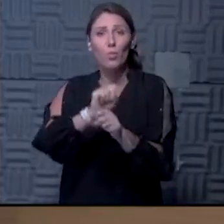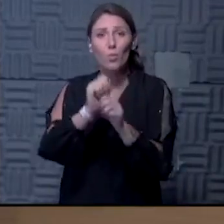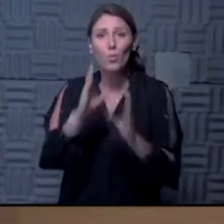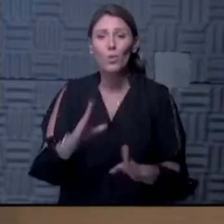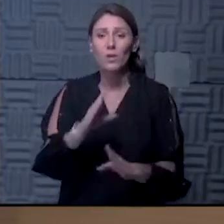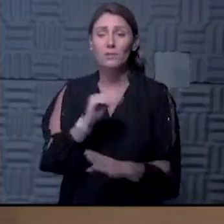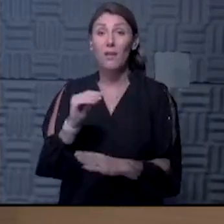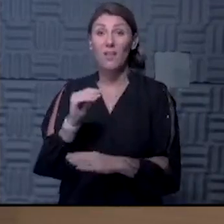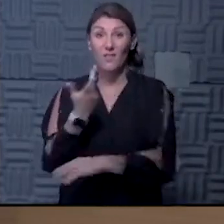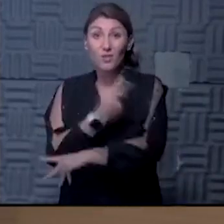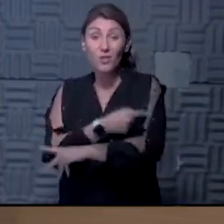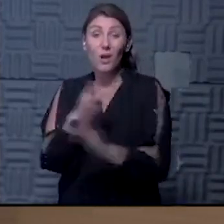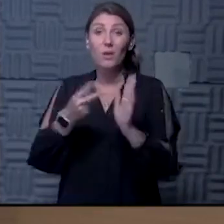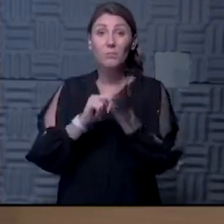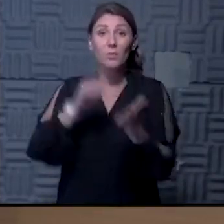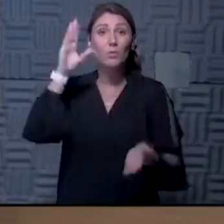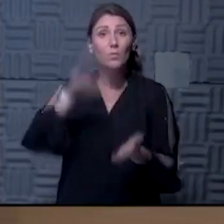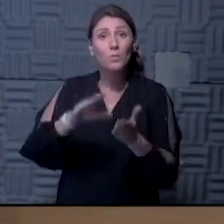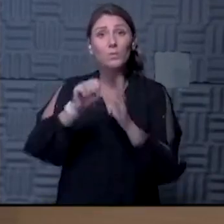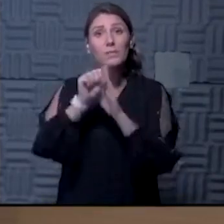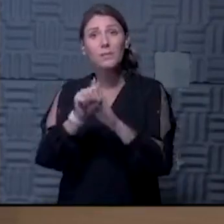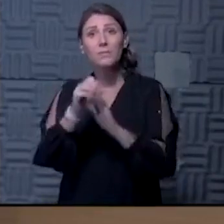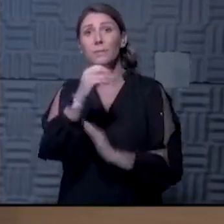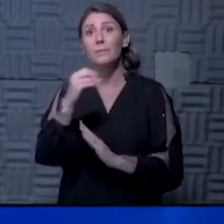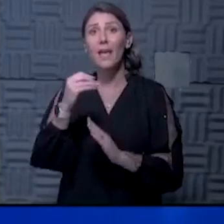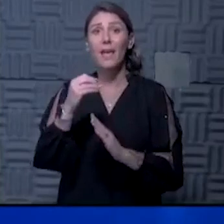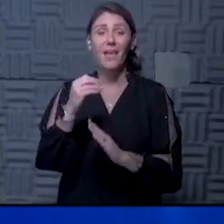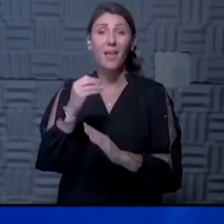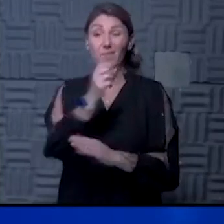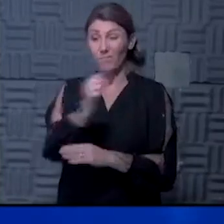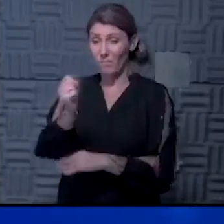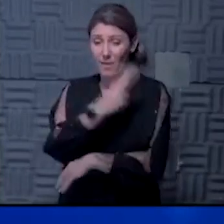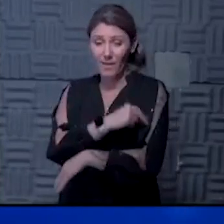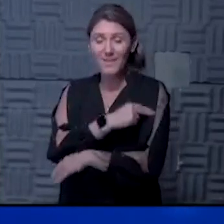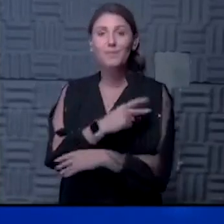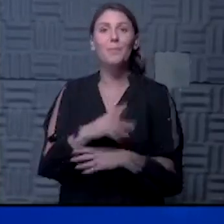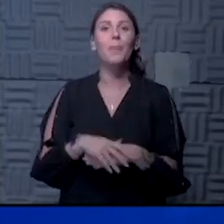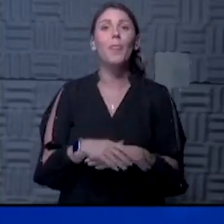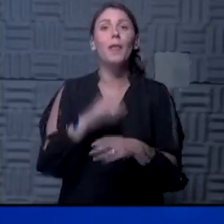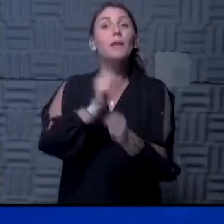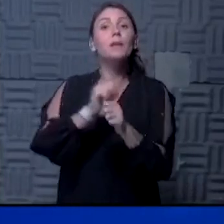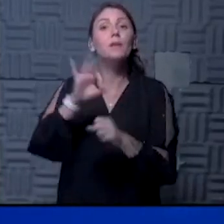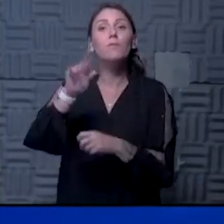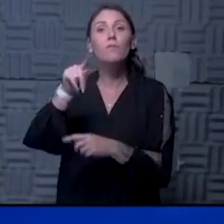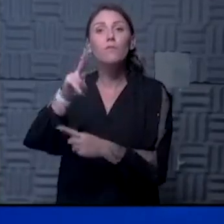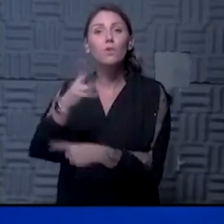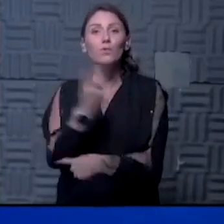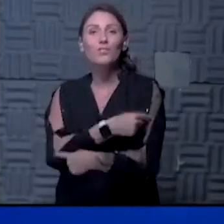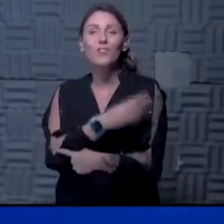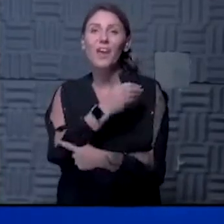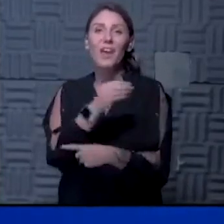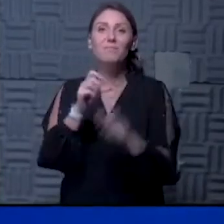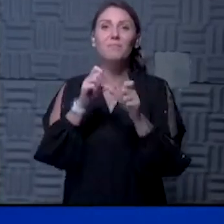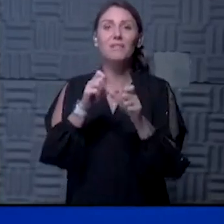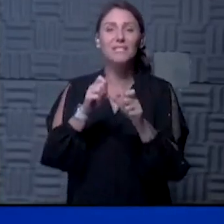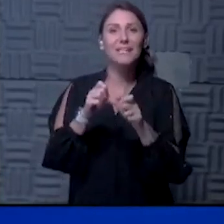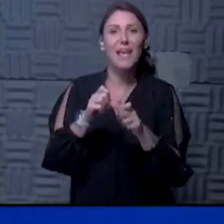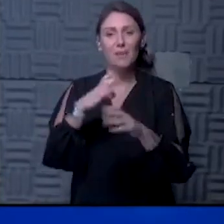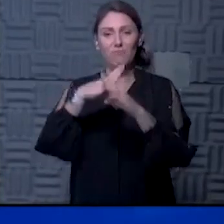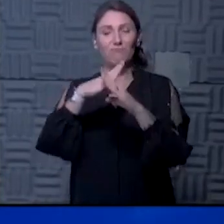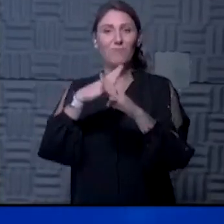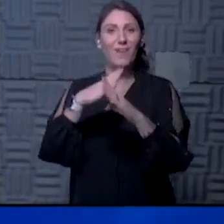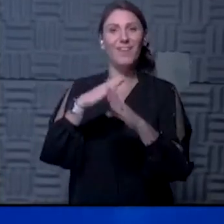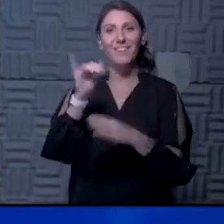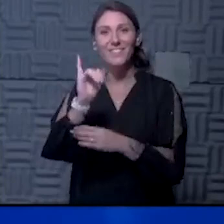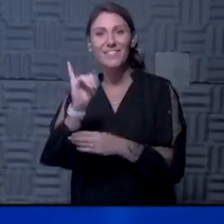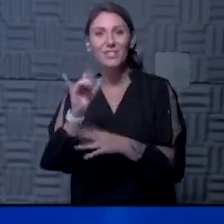for symptoms, severe illness, and being hospitalized. Get your flu shot and maintain the pillars of infection prevention to stop the spread of